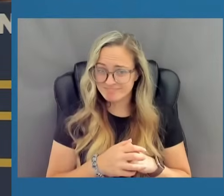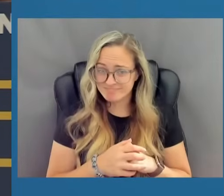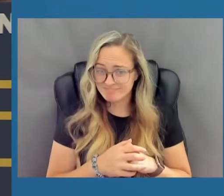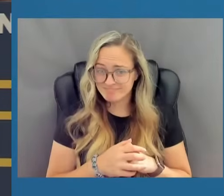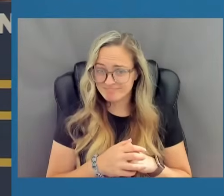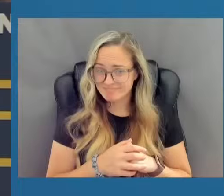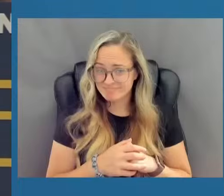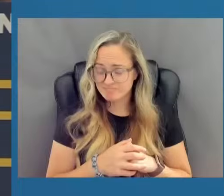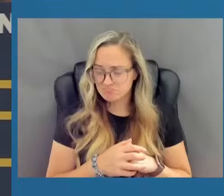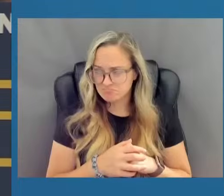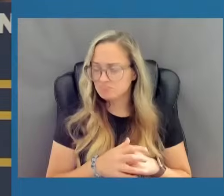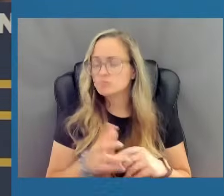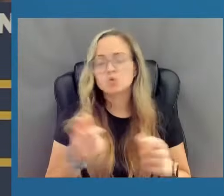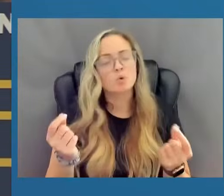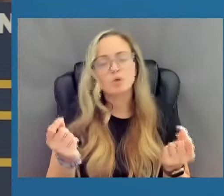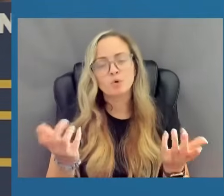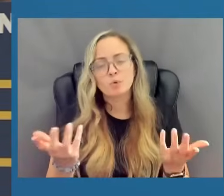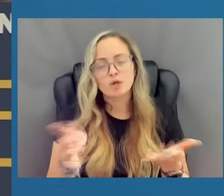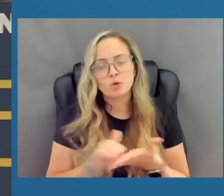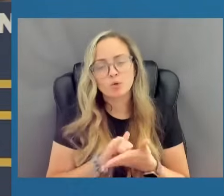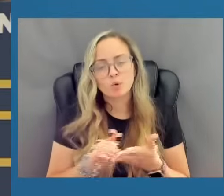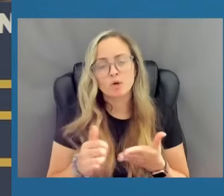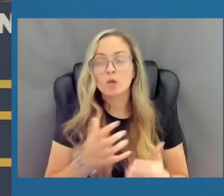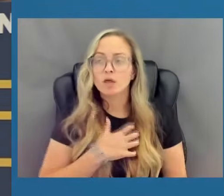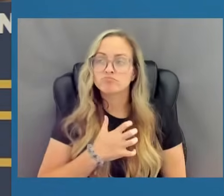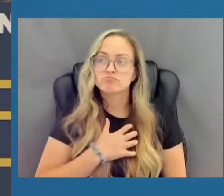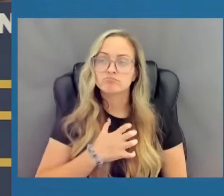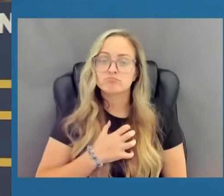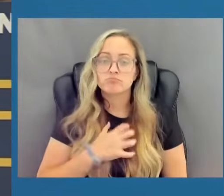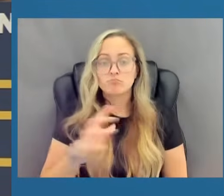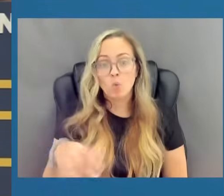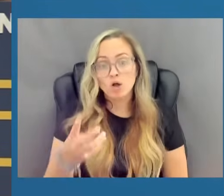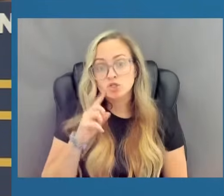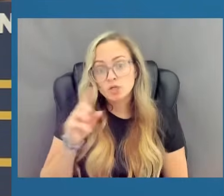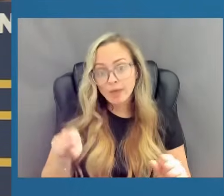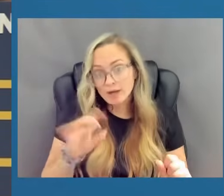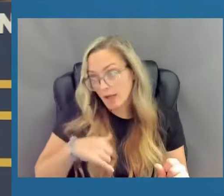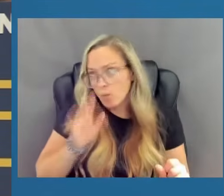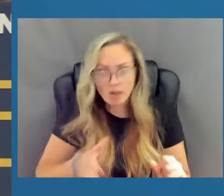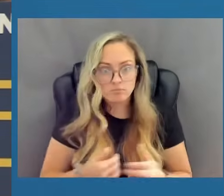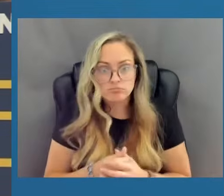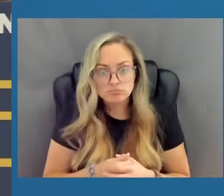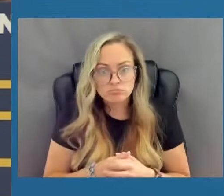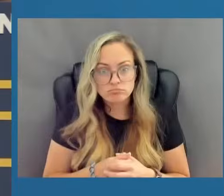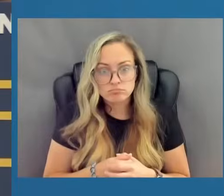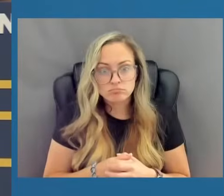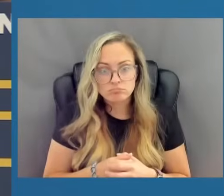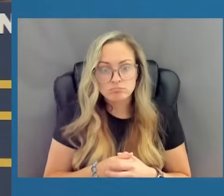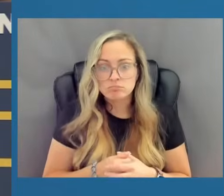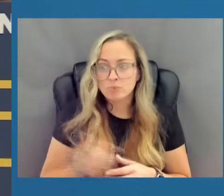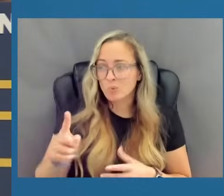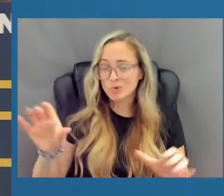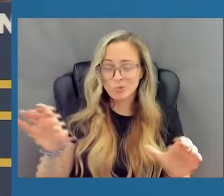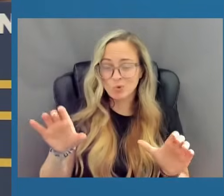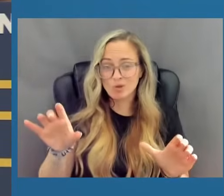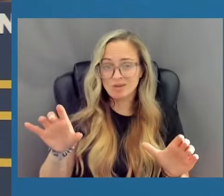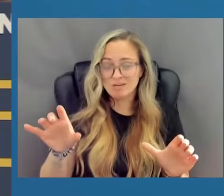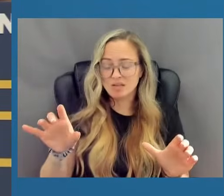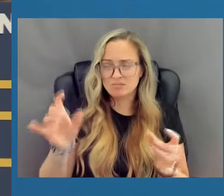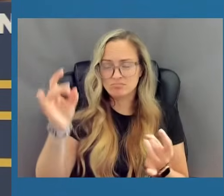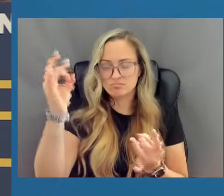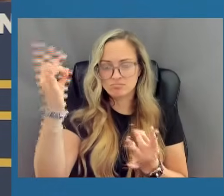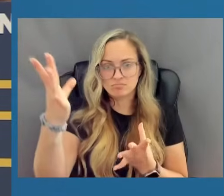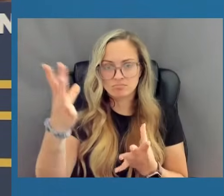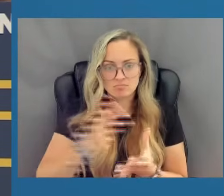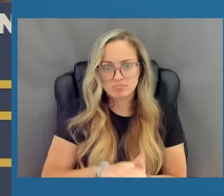And so what are we going to do about it here in New York? We can complain about Washington. Believe me, I will, because what they're doing is unconscionable.